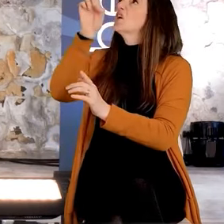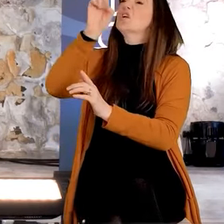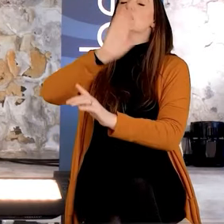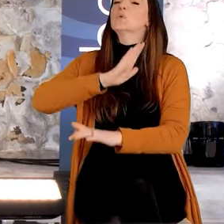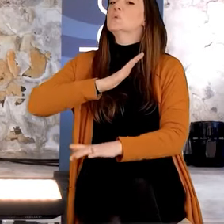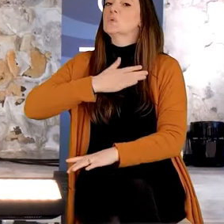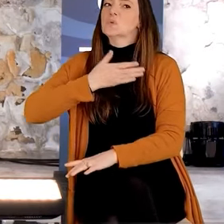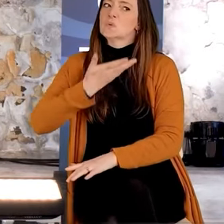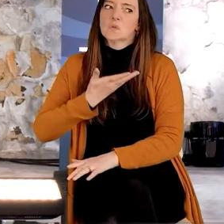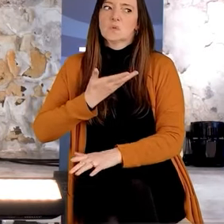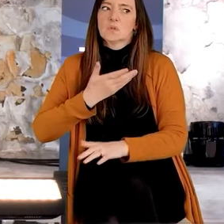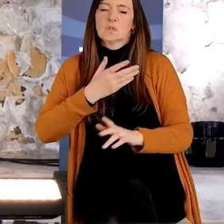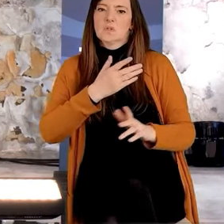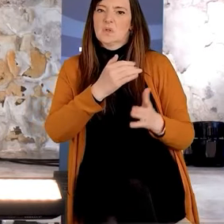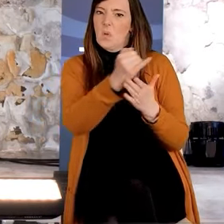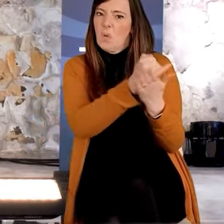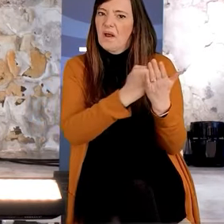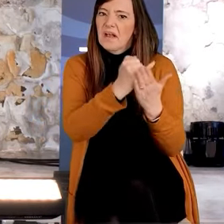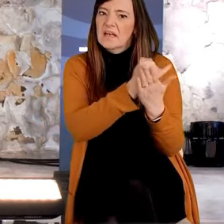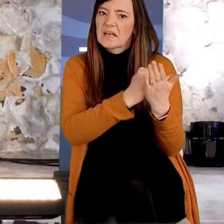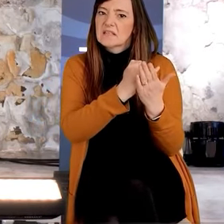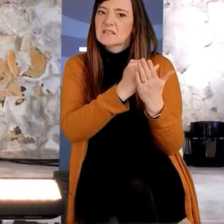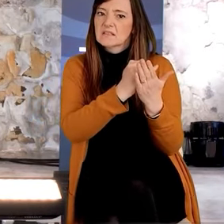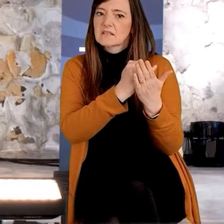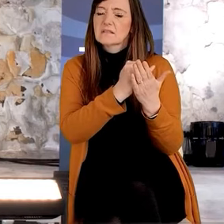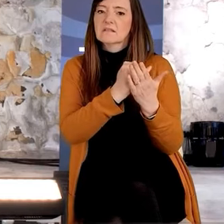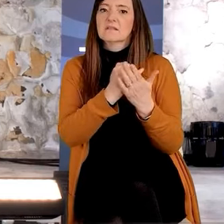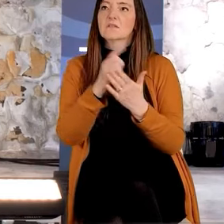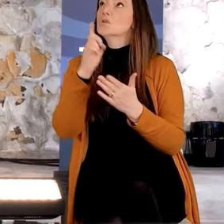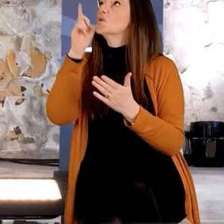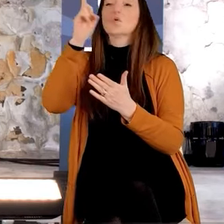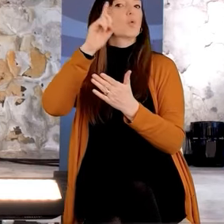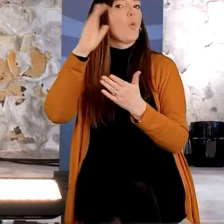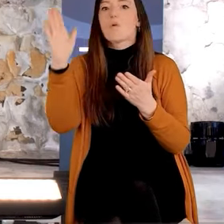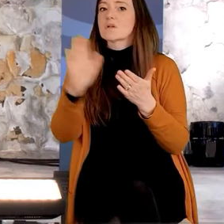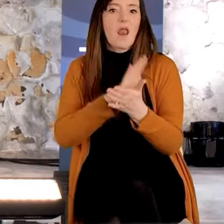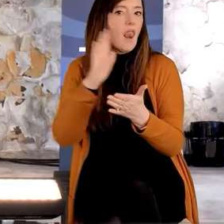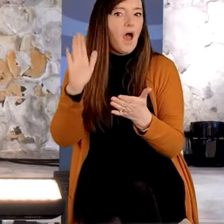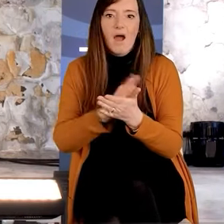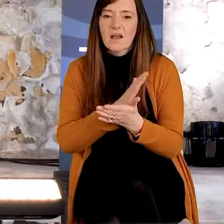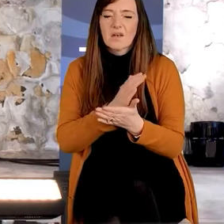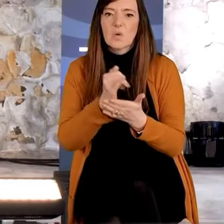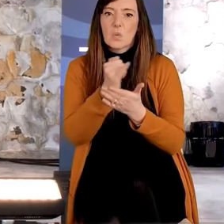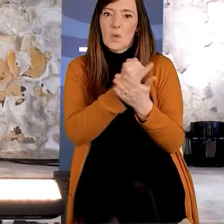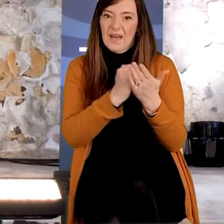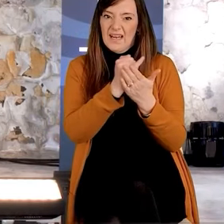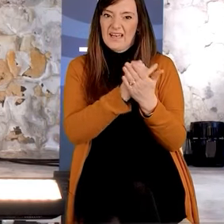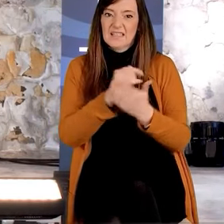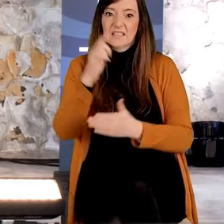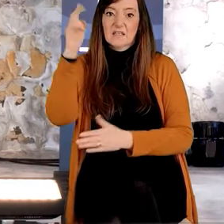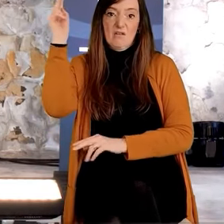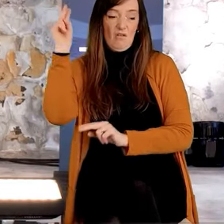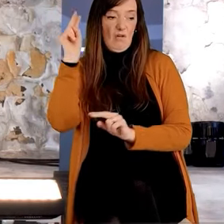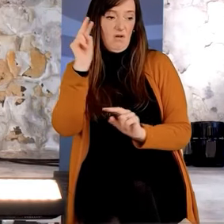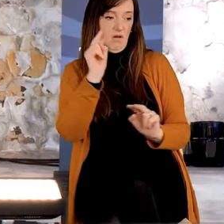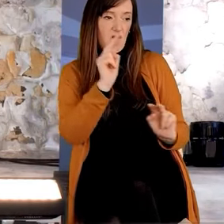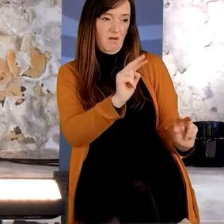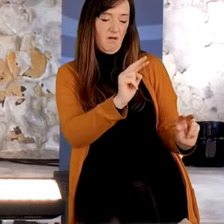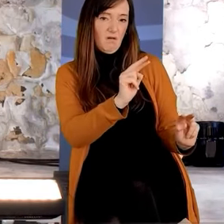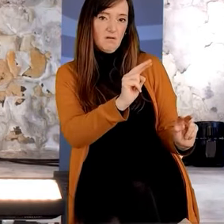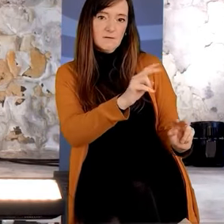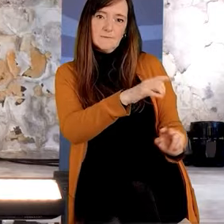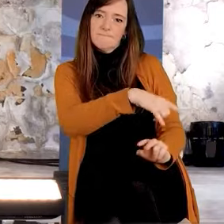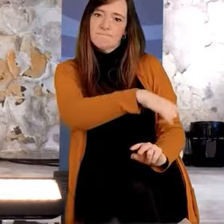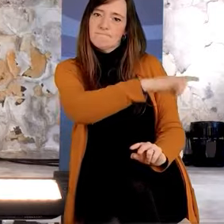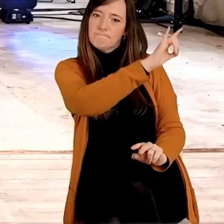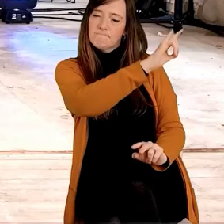And delights is the same word. You get it in Psalm 1, of the man who delights in the law of God. And here is a